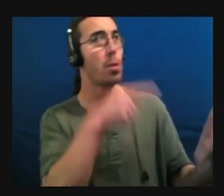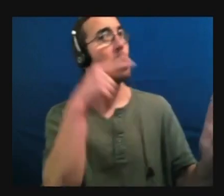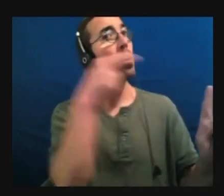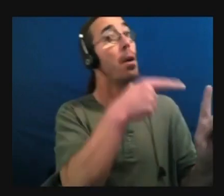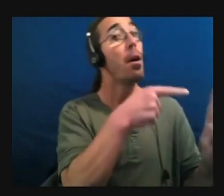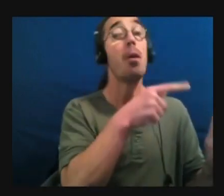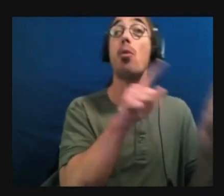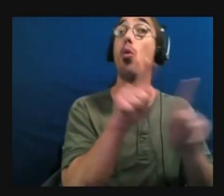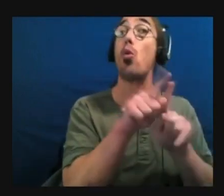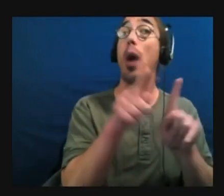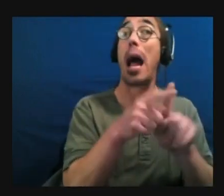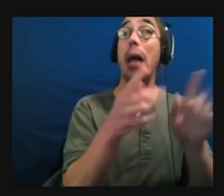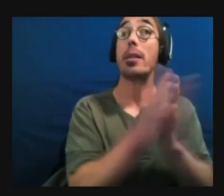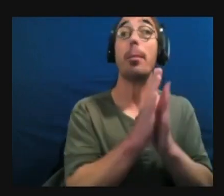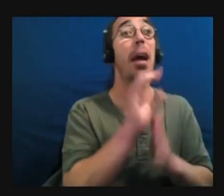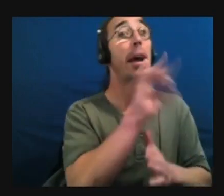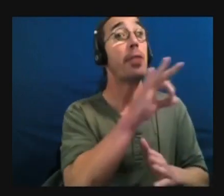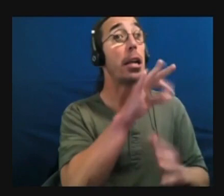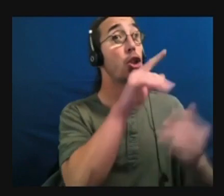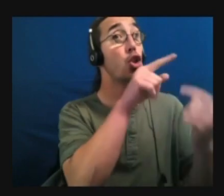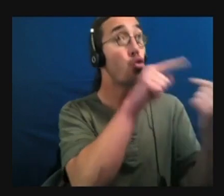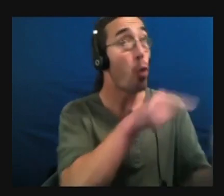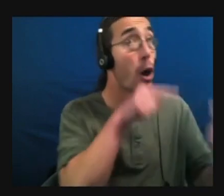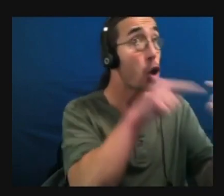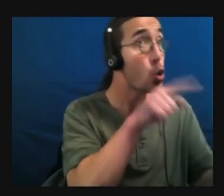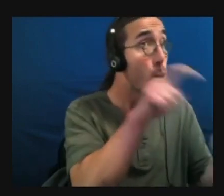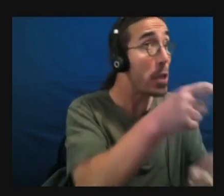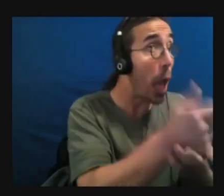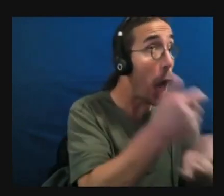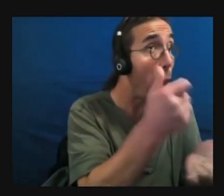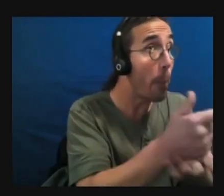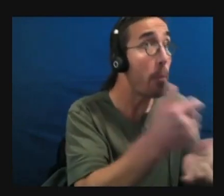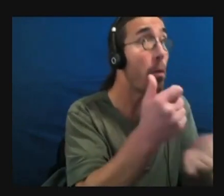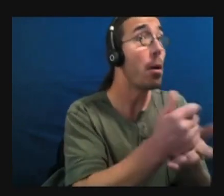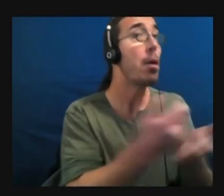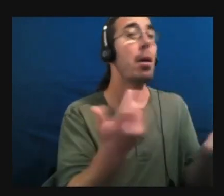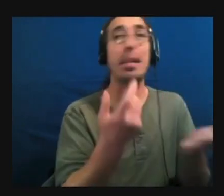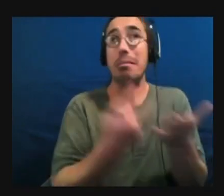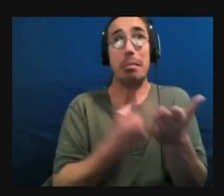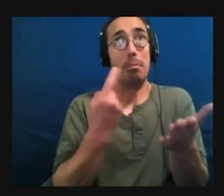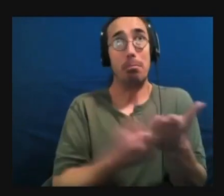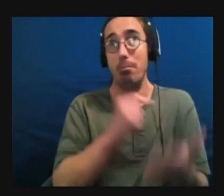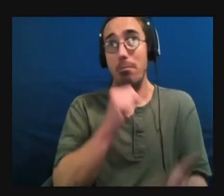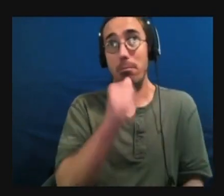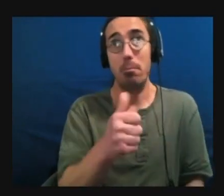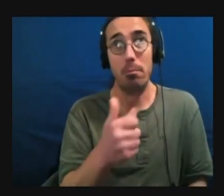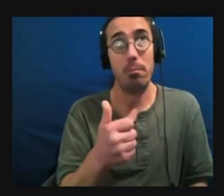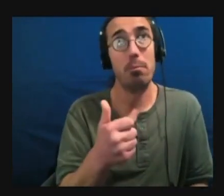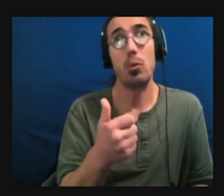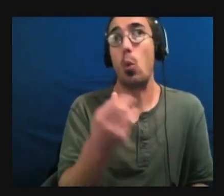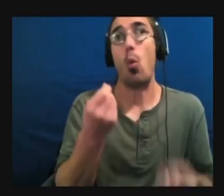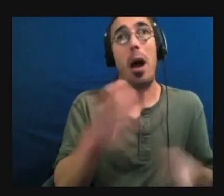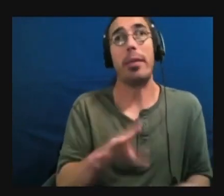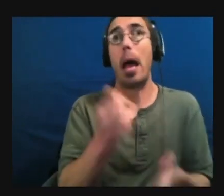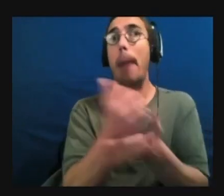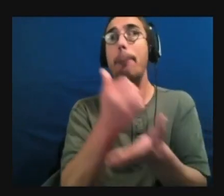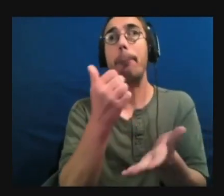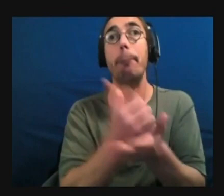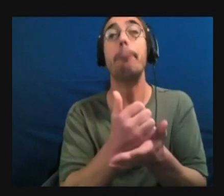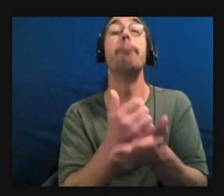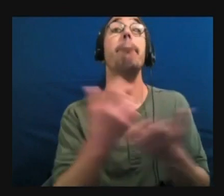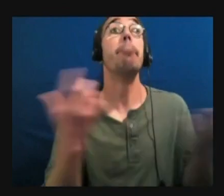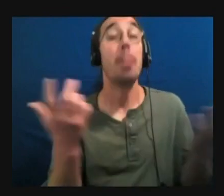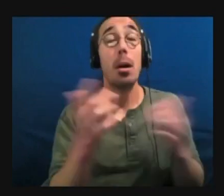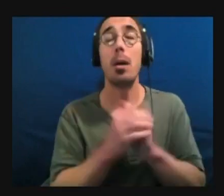person is struggling and need help. The person might not want our help, but also